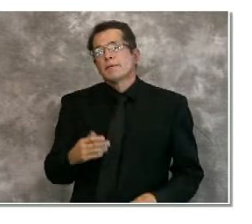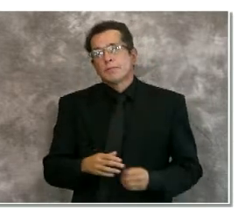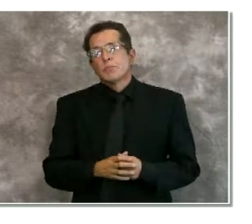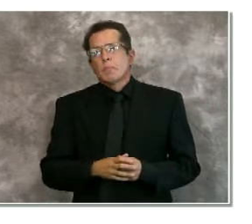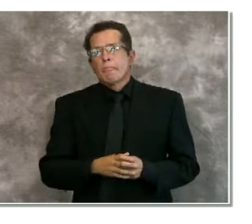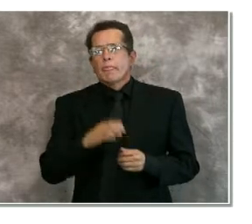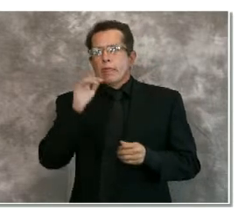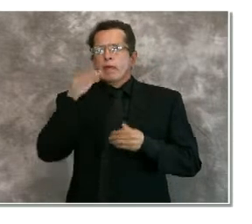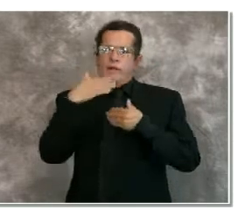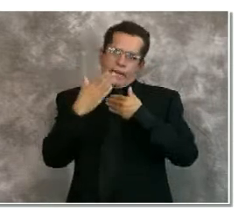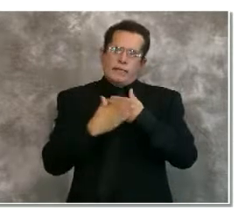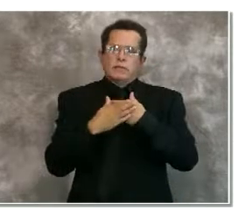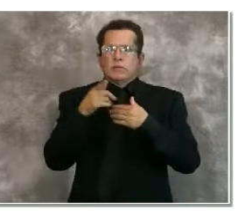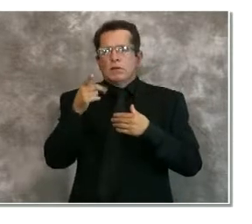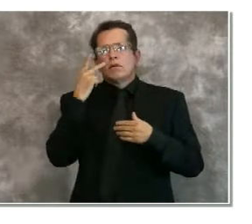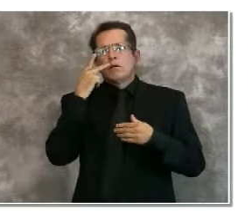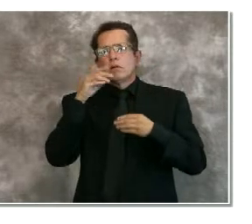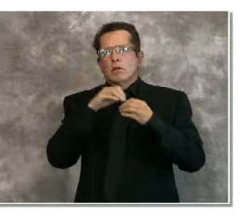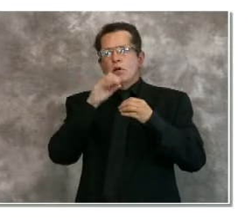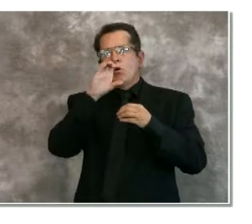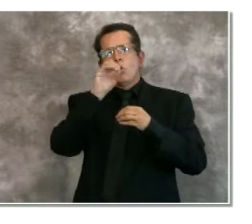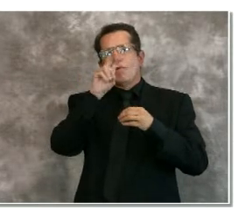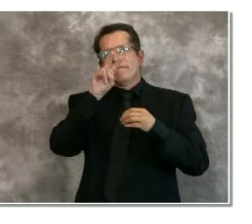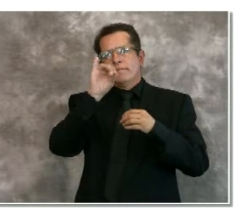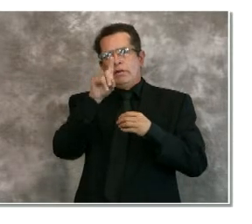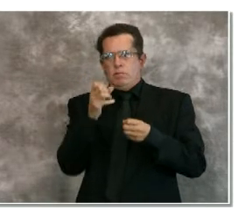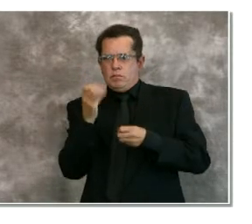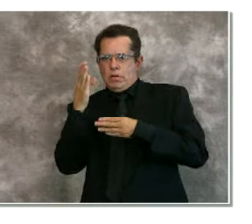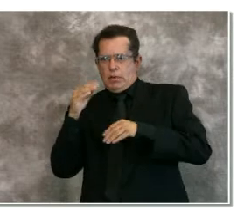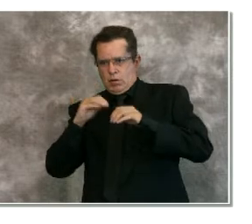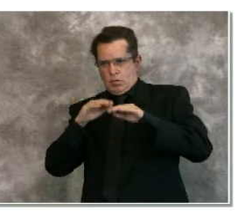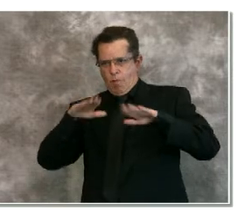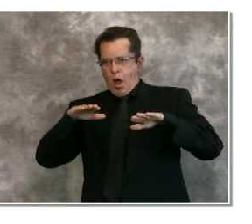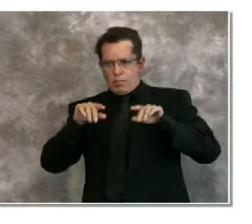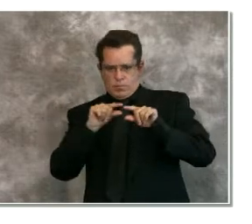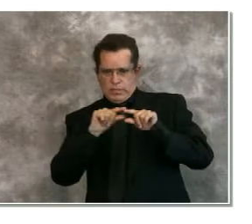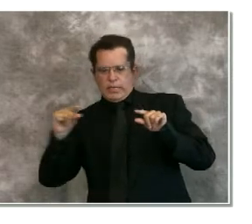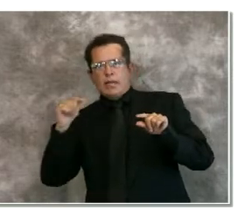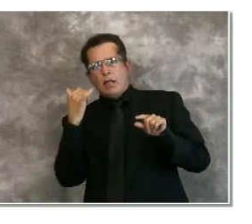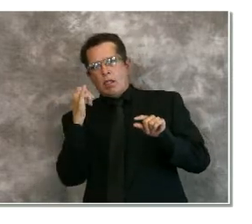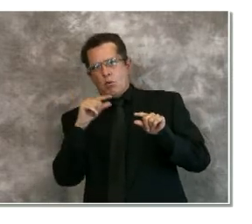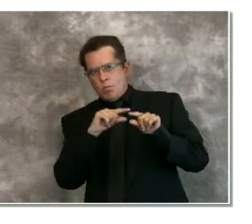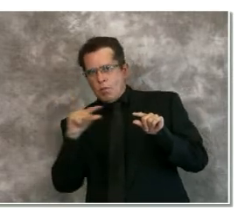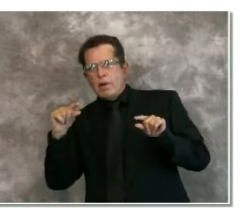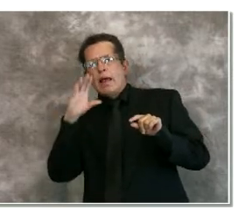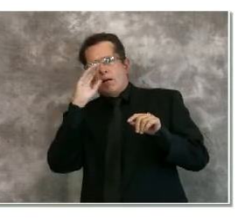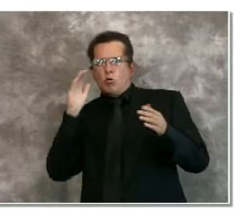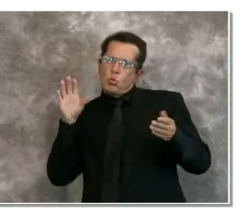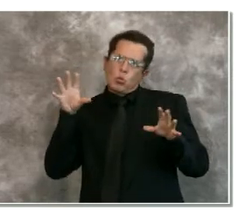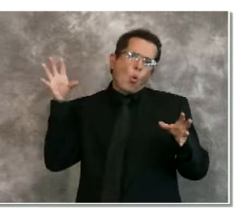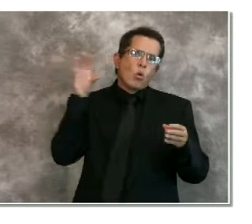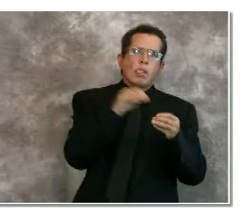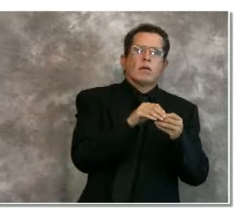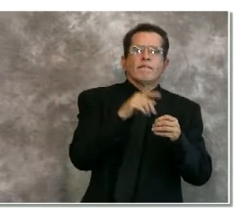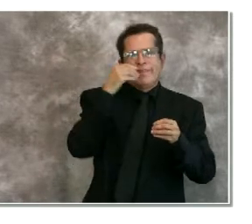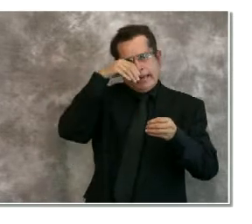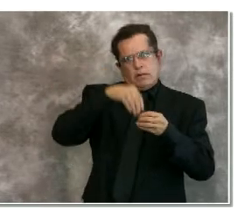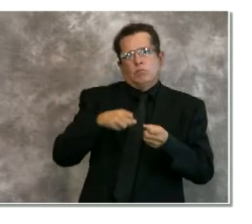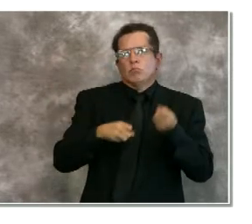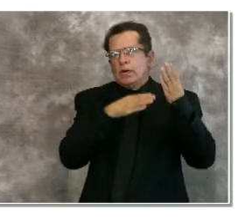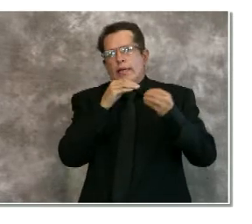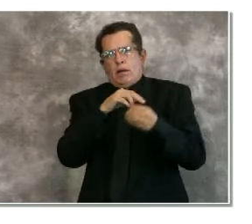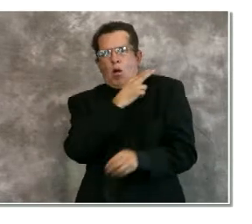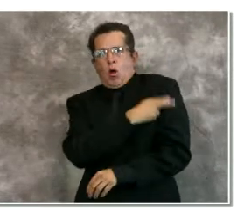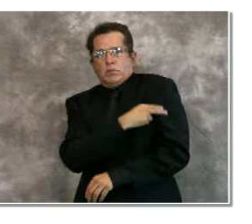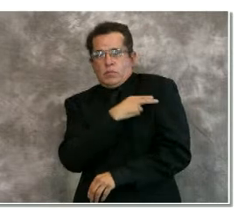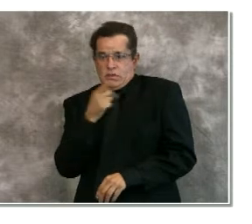The next chart will show you the COVID hospitalizations at the bottom and the total hospitalizations. And what you can see here is as we've